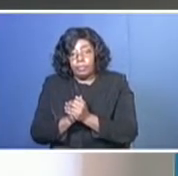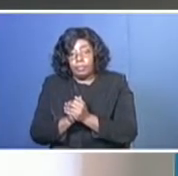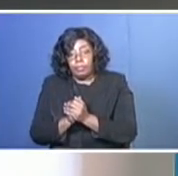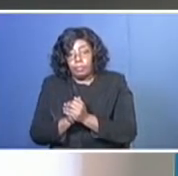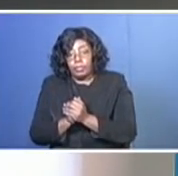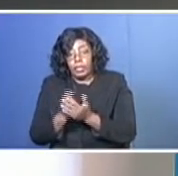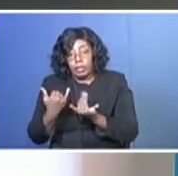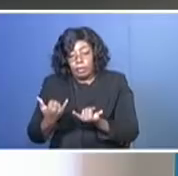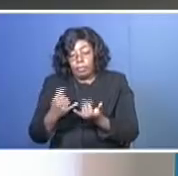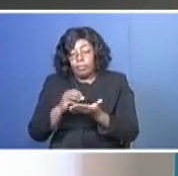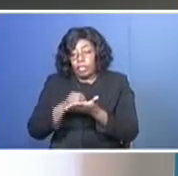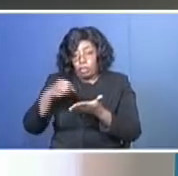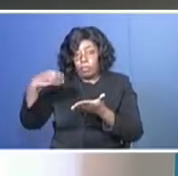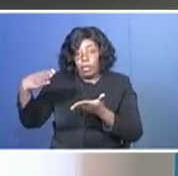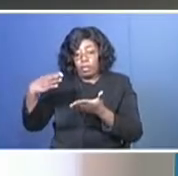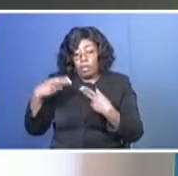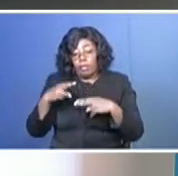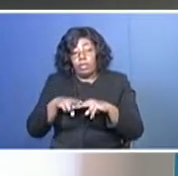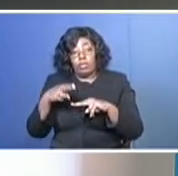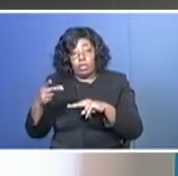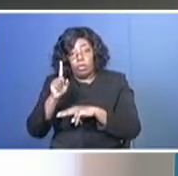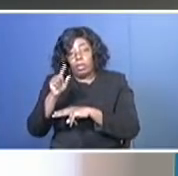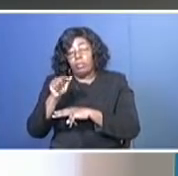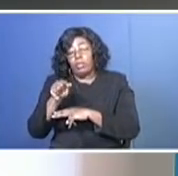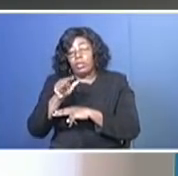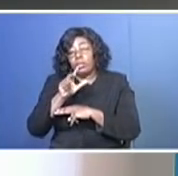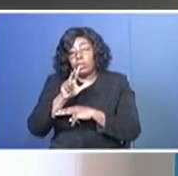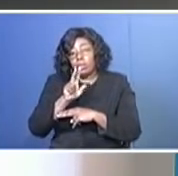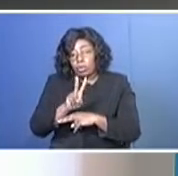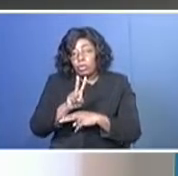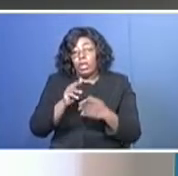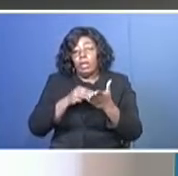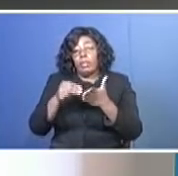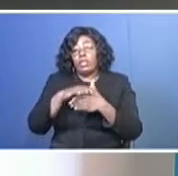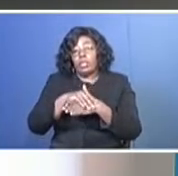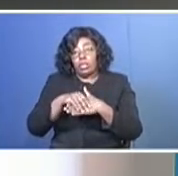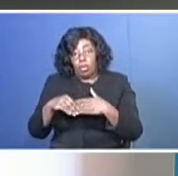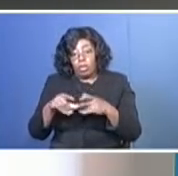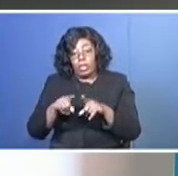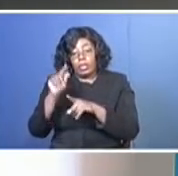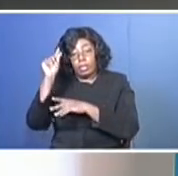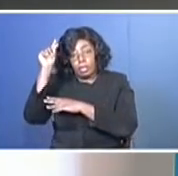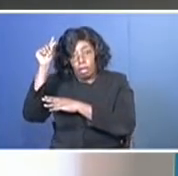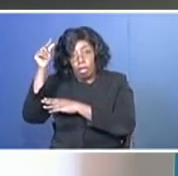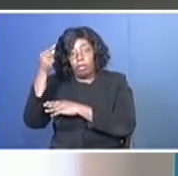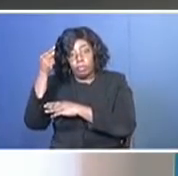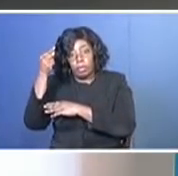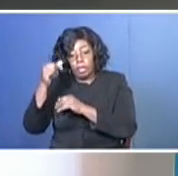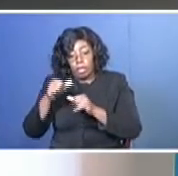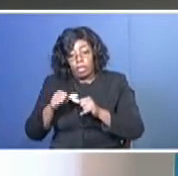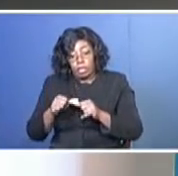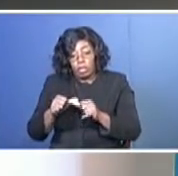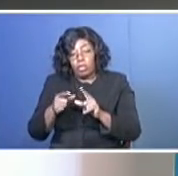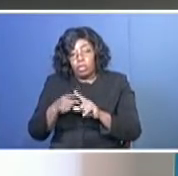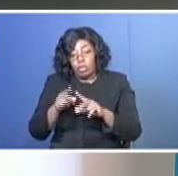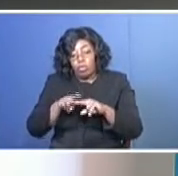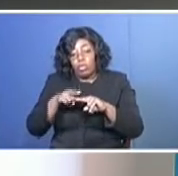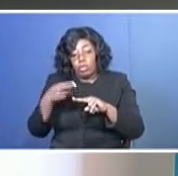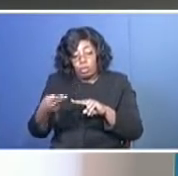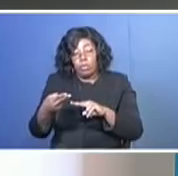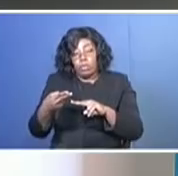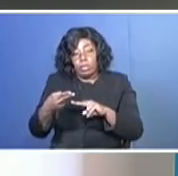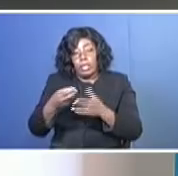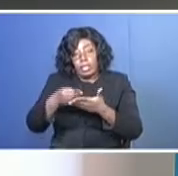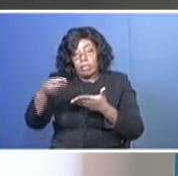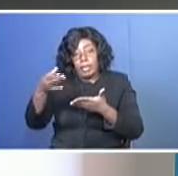Aggregate expenditure declined by $1.2 million as the government continued to contain expenditure.